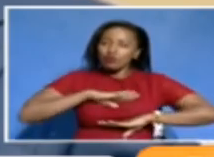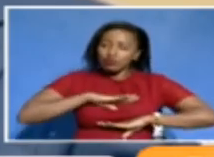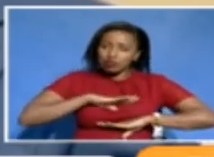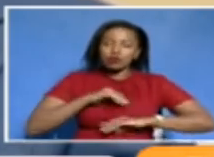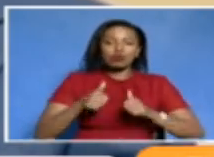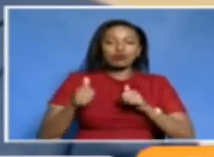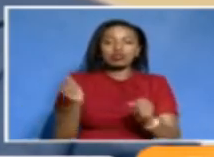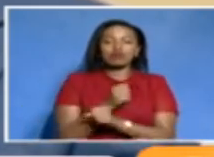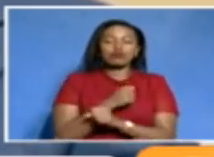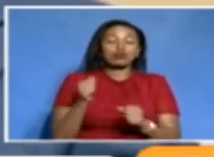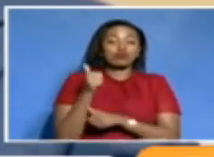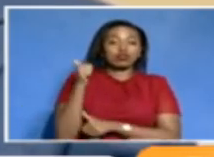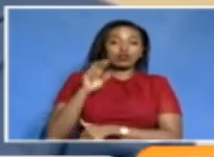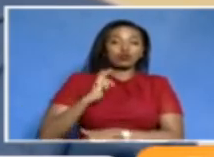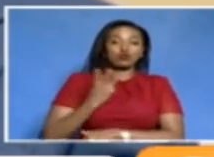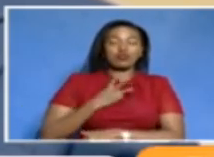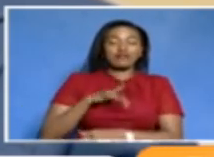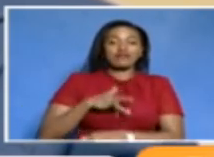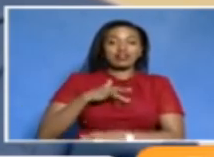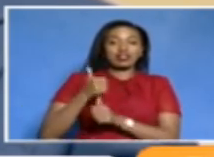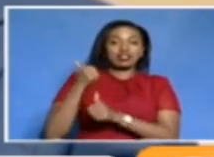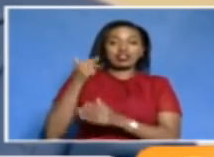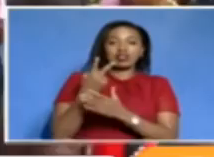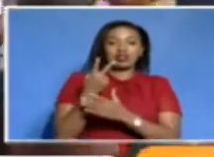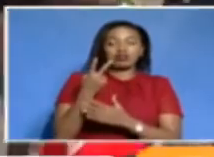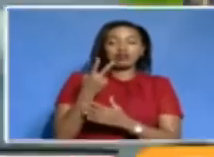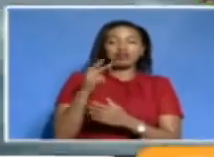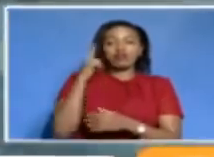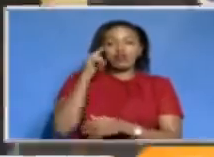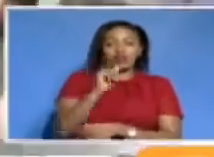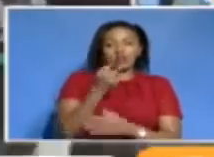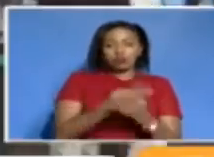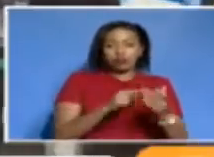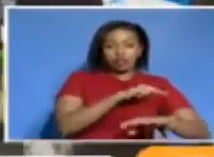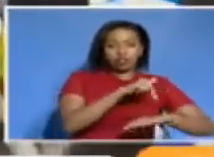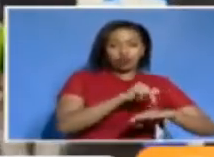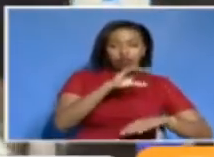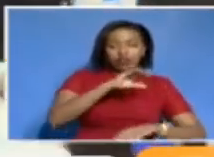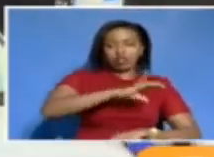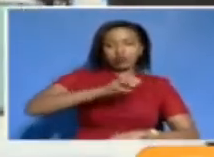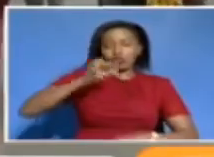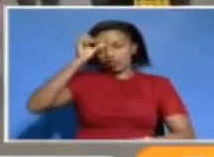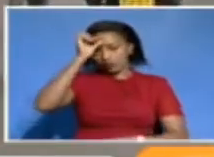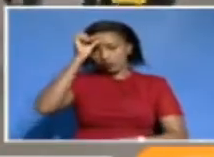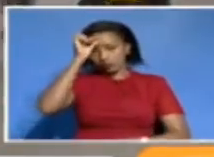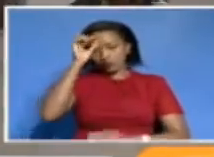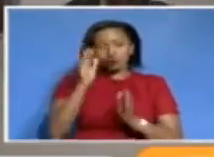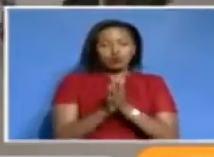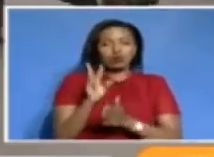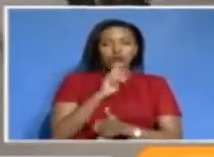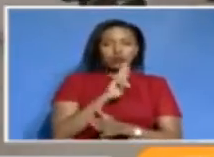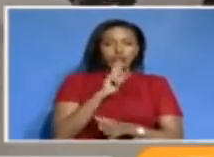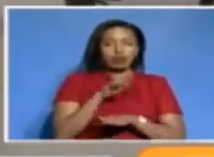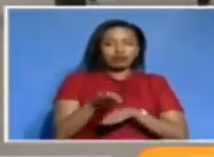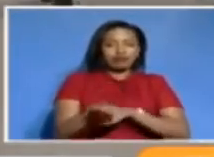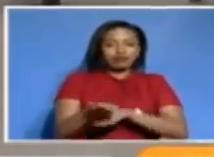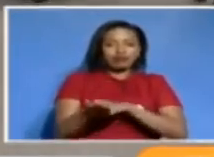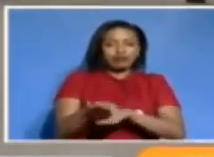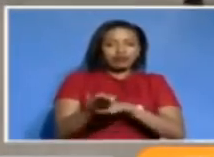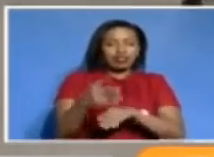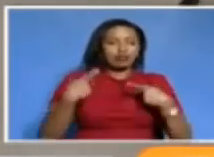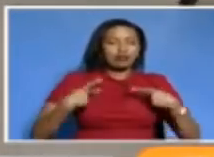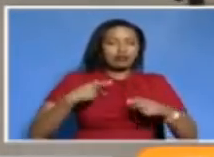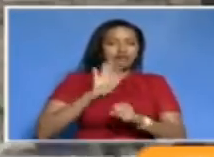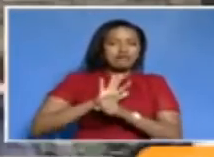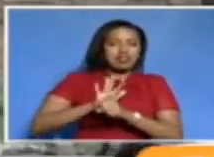And we regret for that, actually, as both national government and county government. But the nasty traffic congestion was not just a